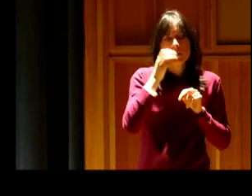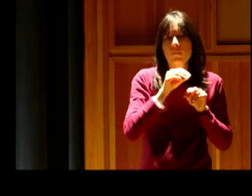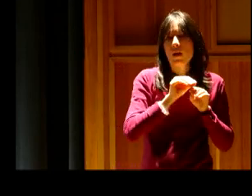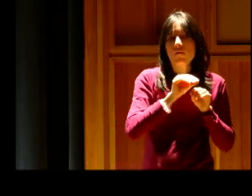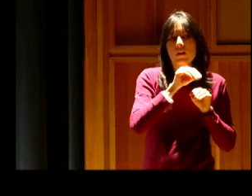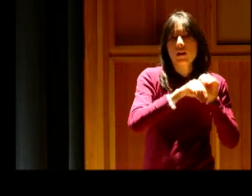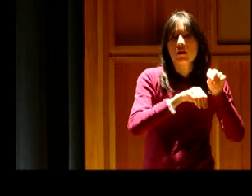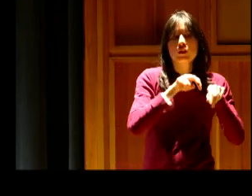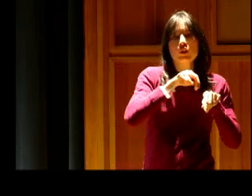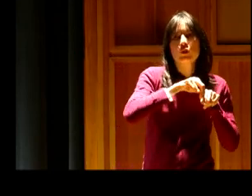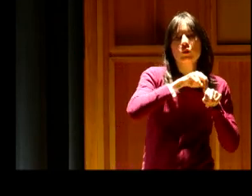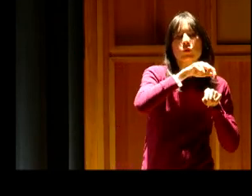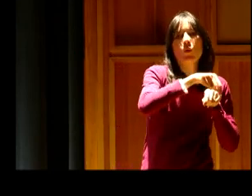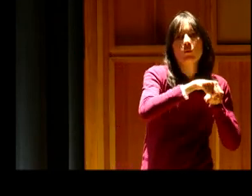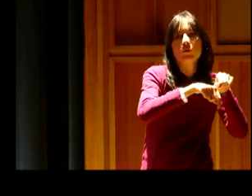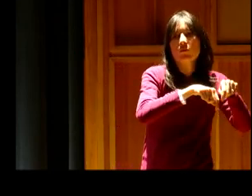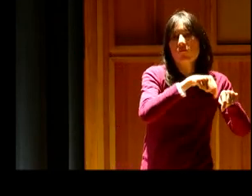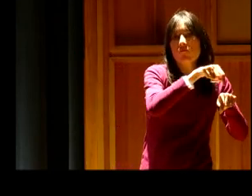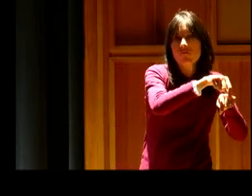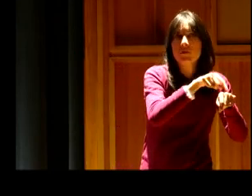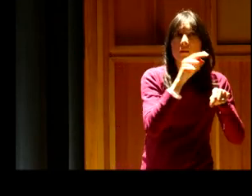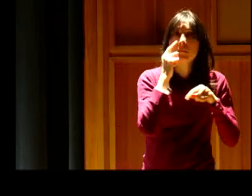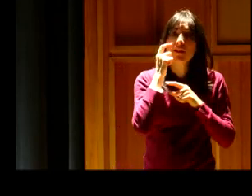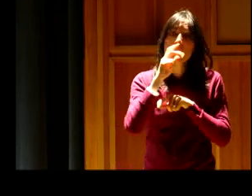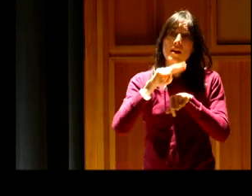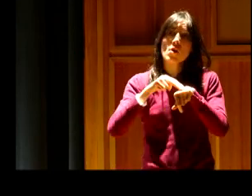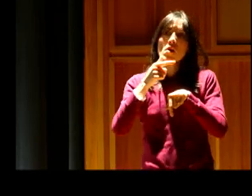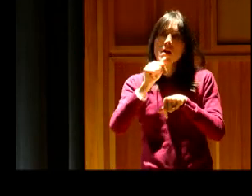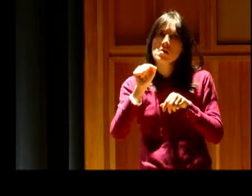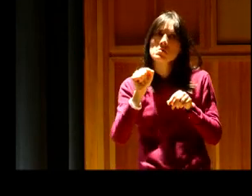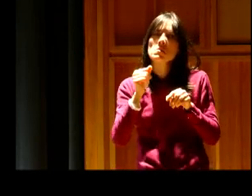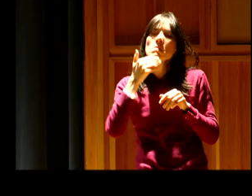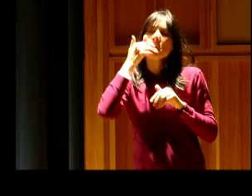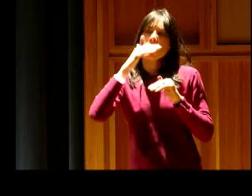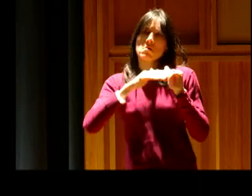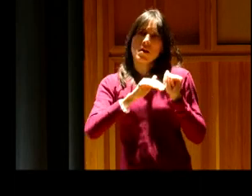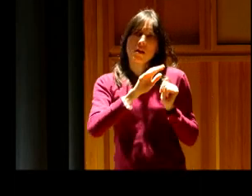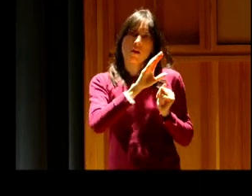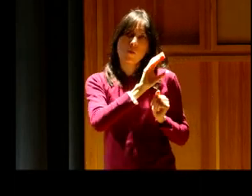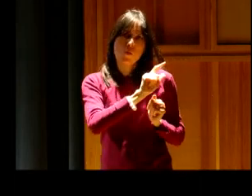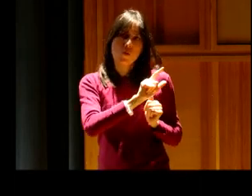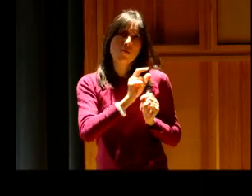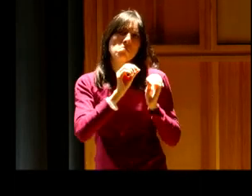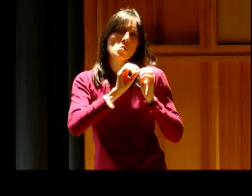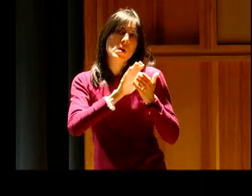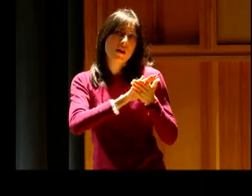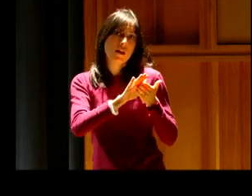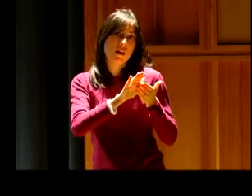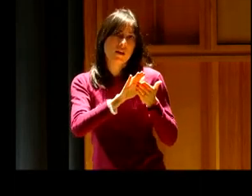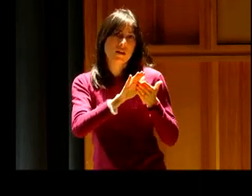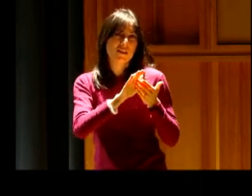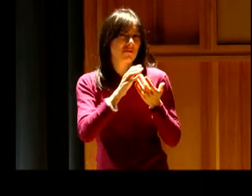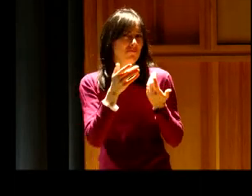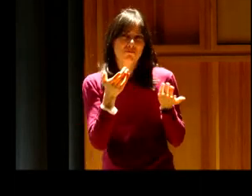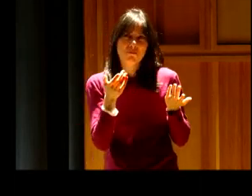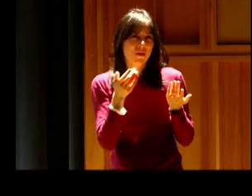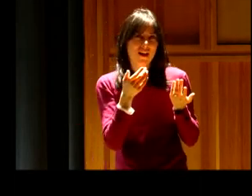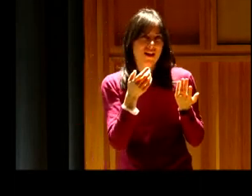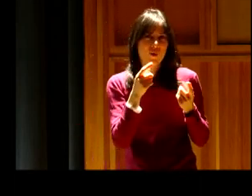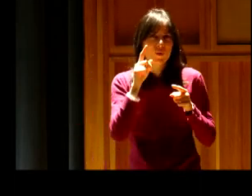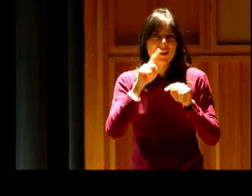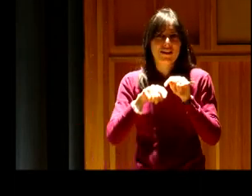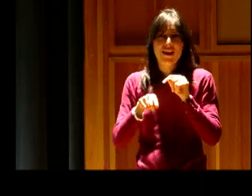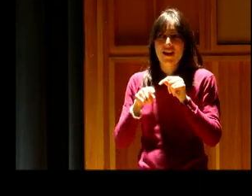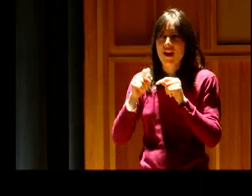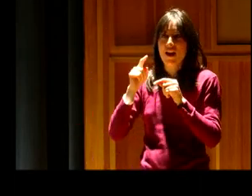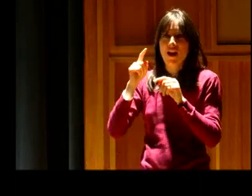coal. However, we're not actually going to get to net zero by substituting natural gas